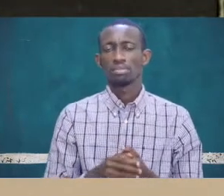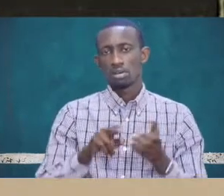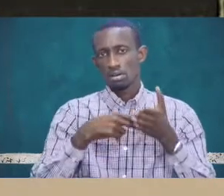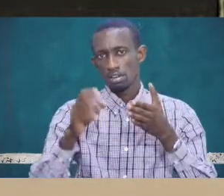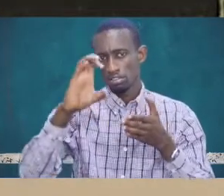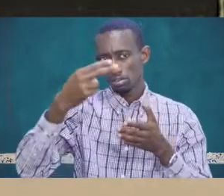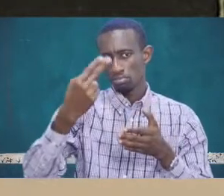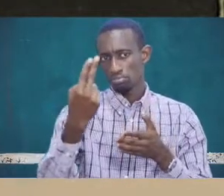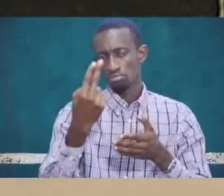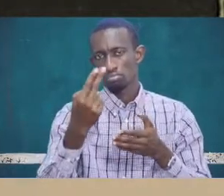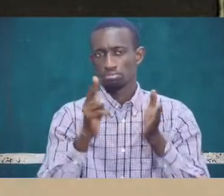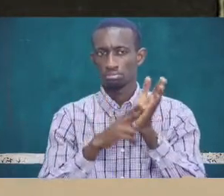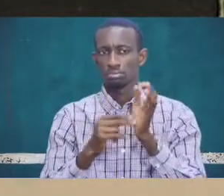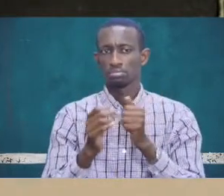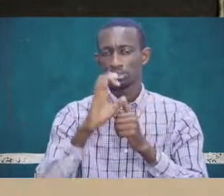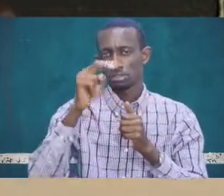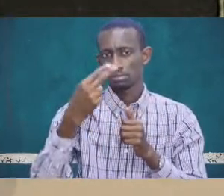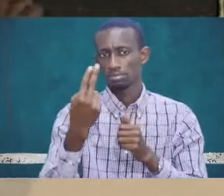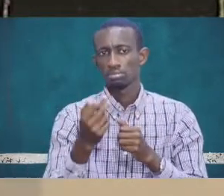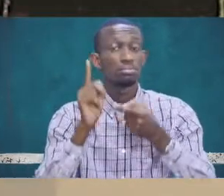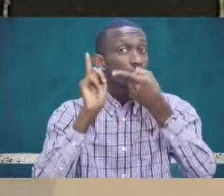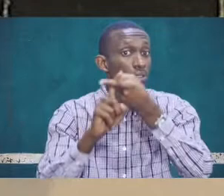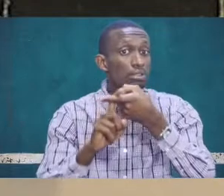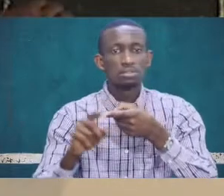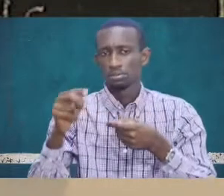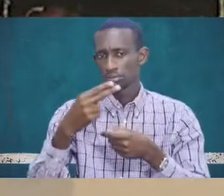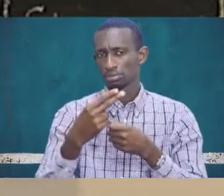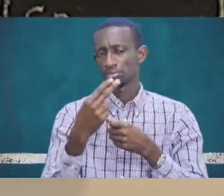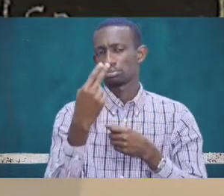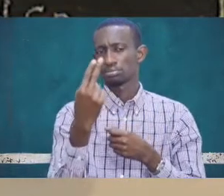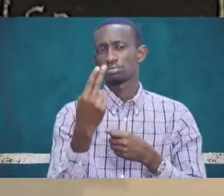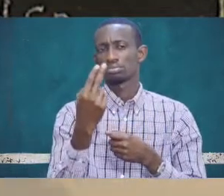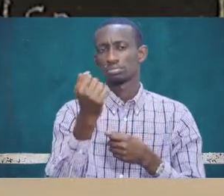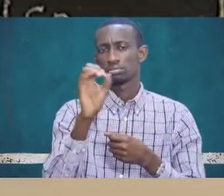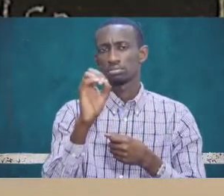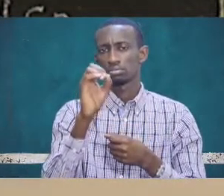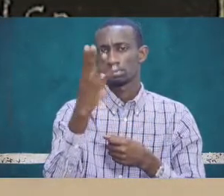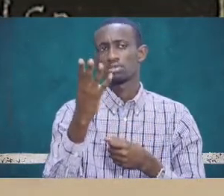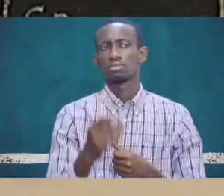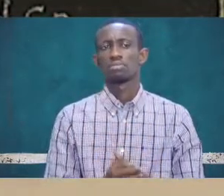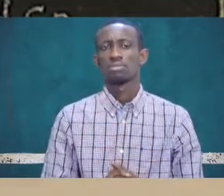being formed. Then plus this one now becomes sulfuric acid. This is a